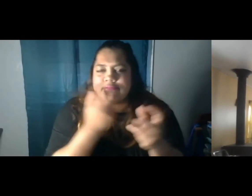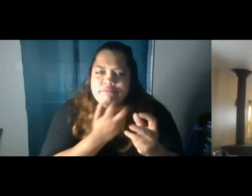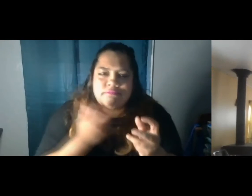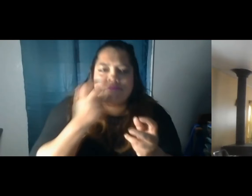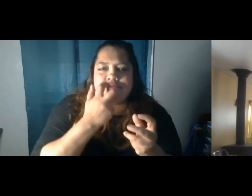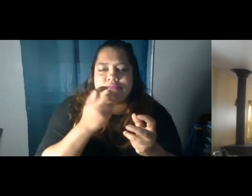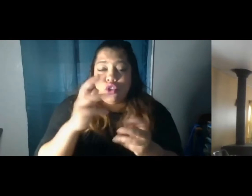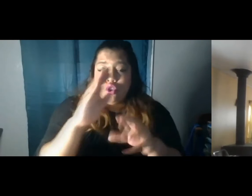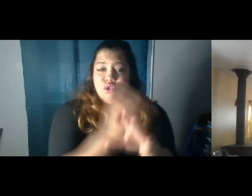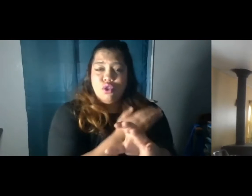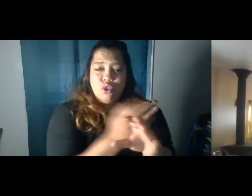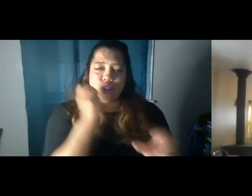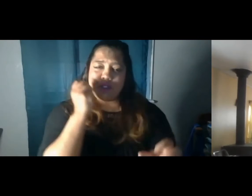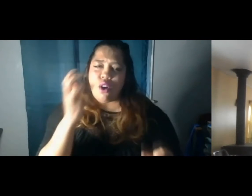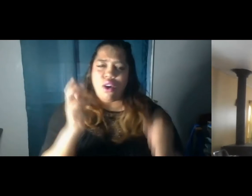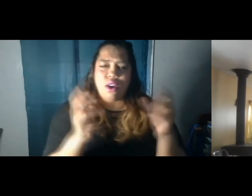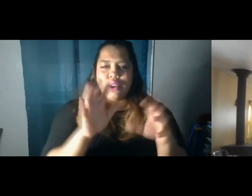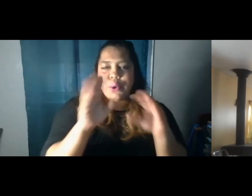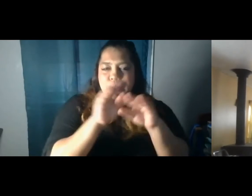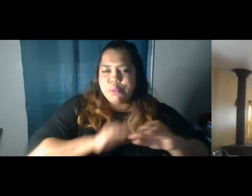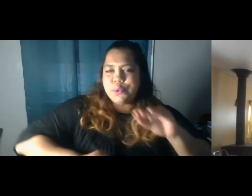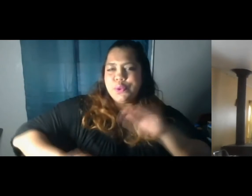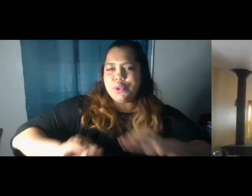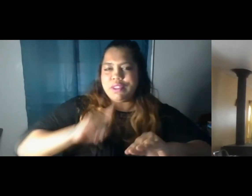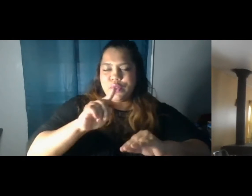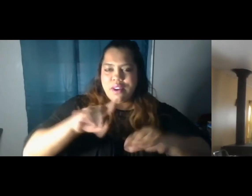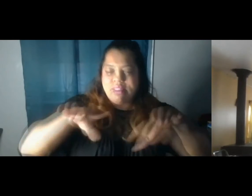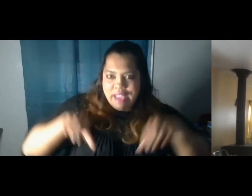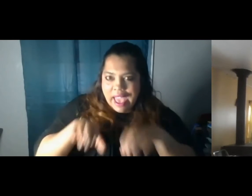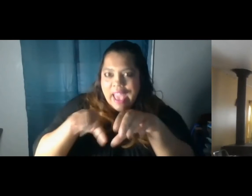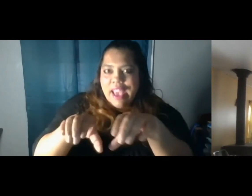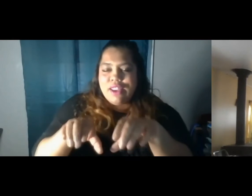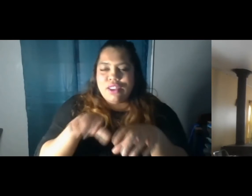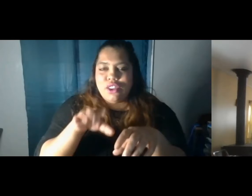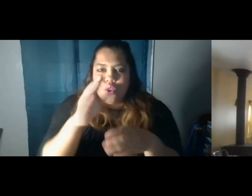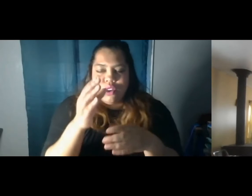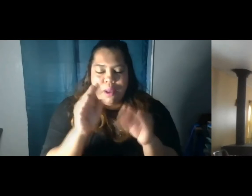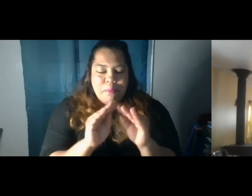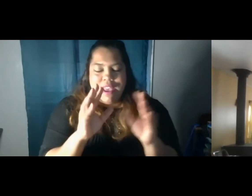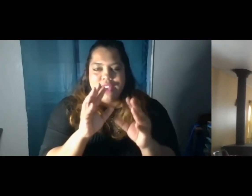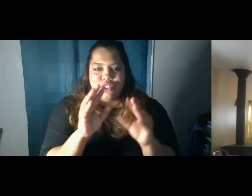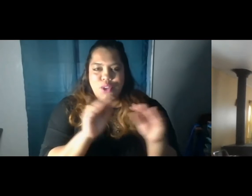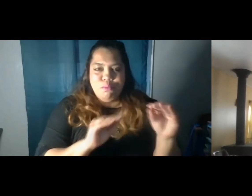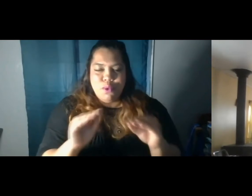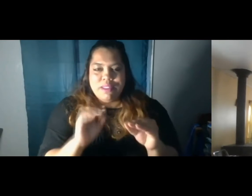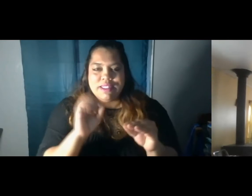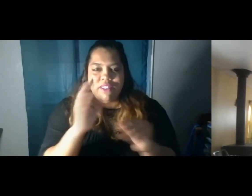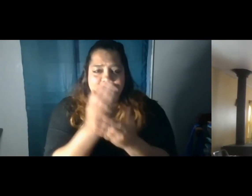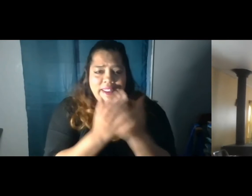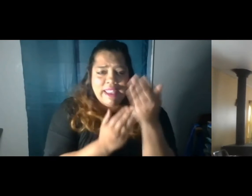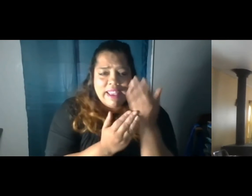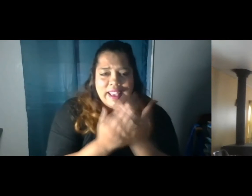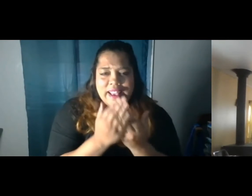your movements, your magic movements of hands and feet and